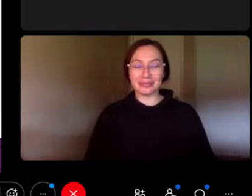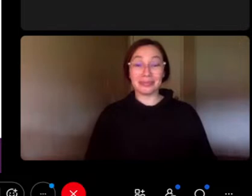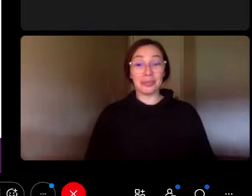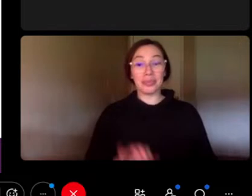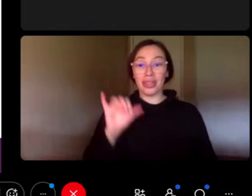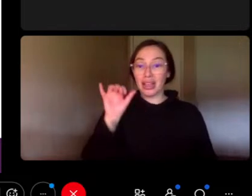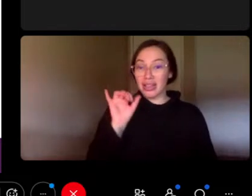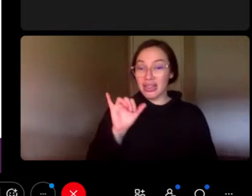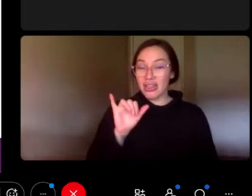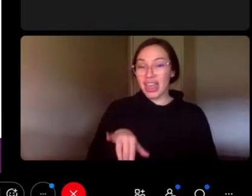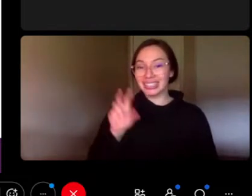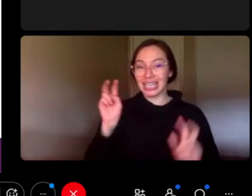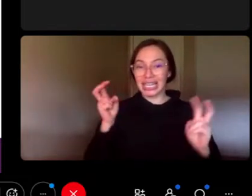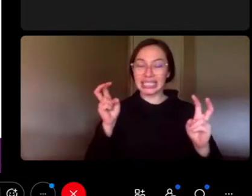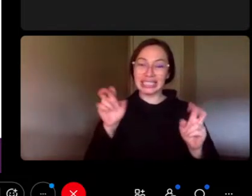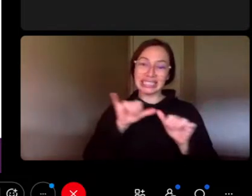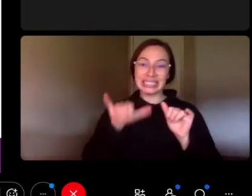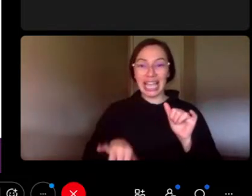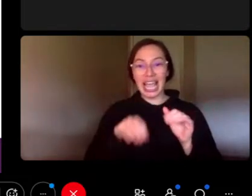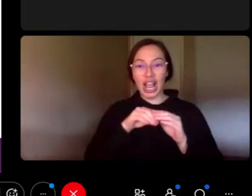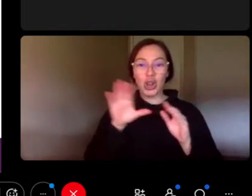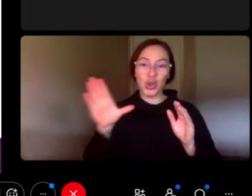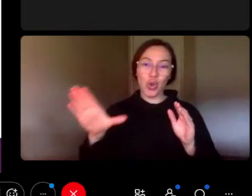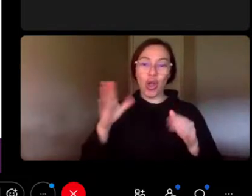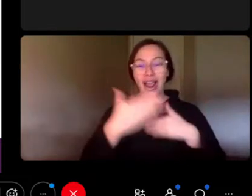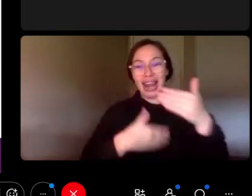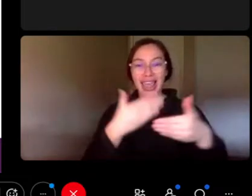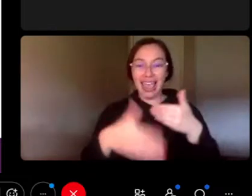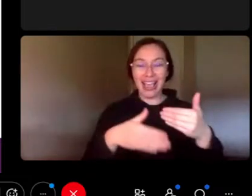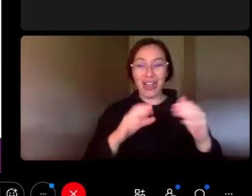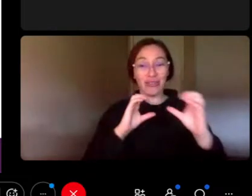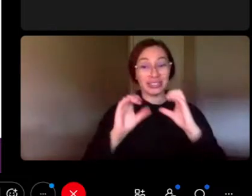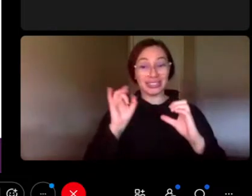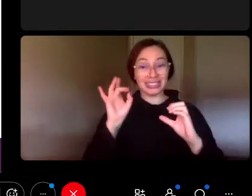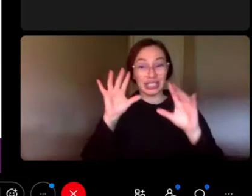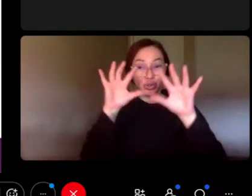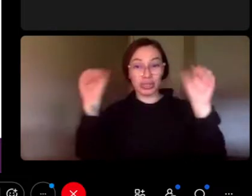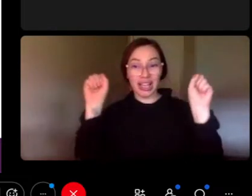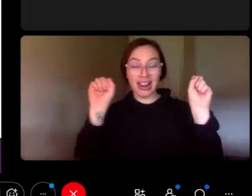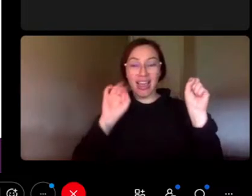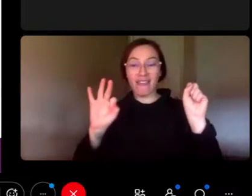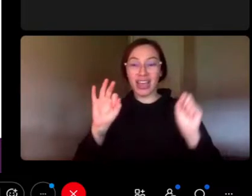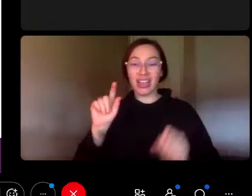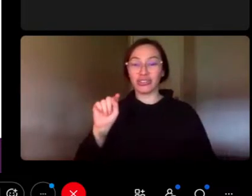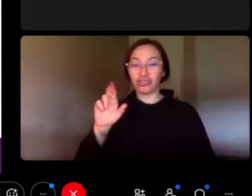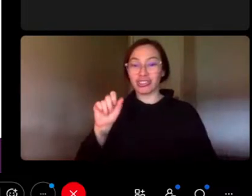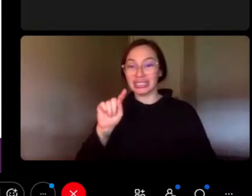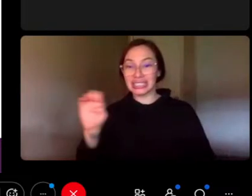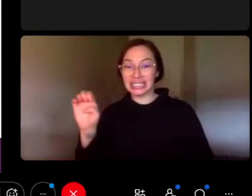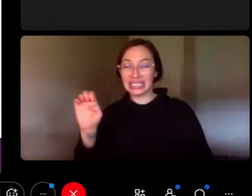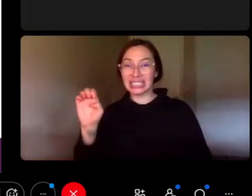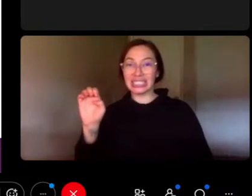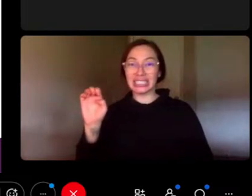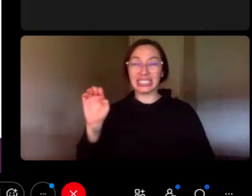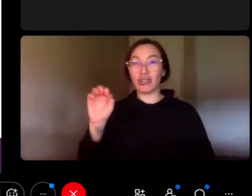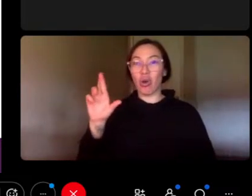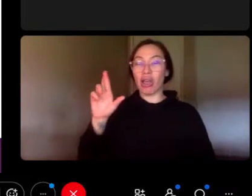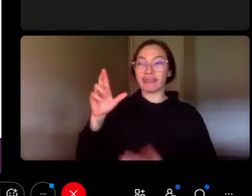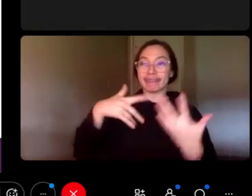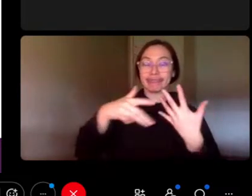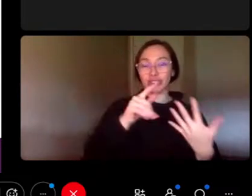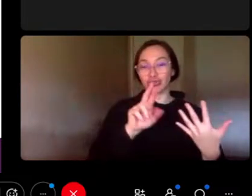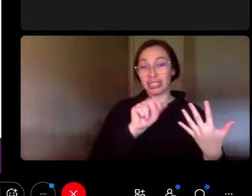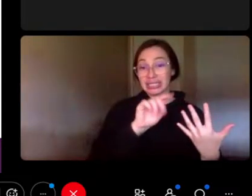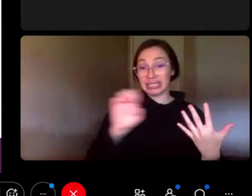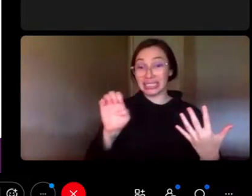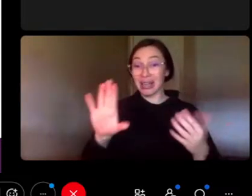That's the stay in your lane conversation that, that a superintendent of a trustee sometimes have, or trustees have with each other of, let's remember